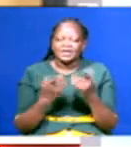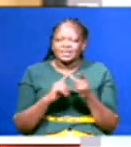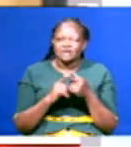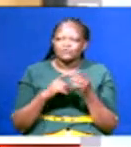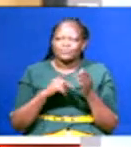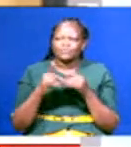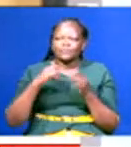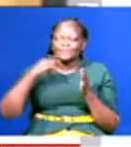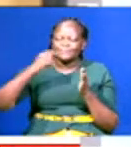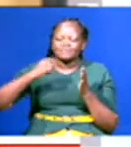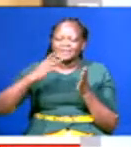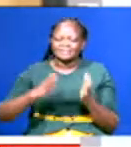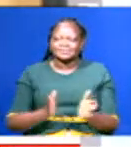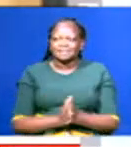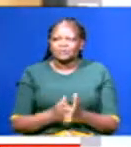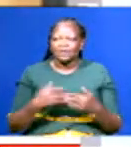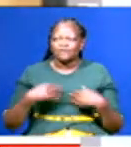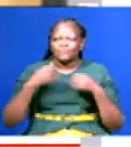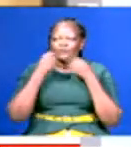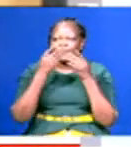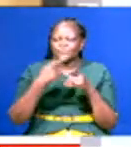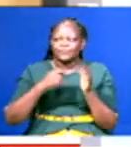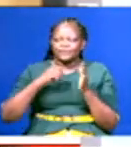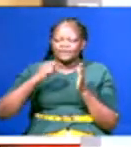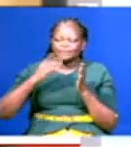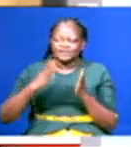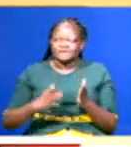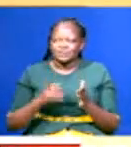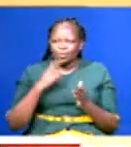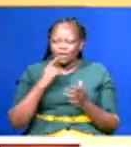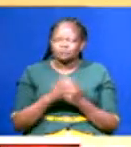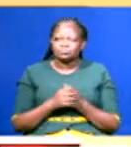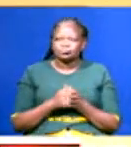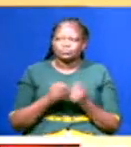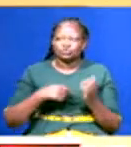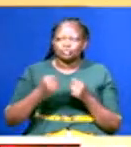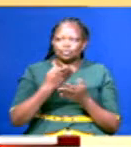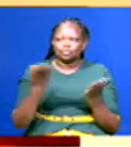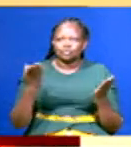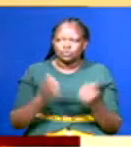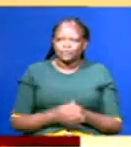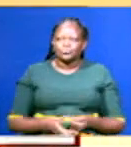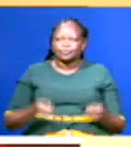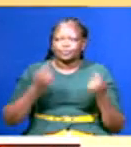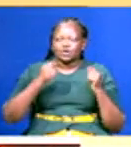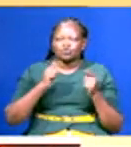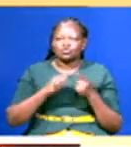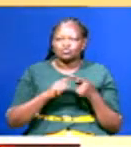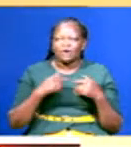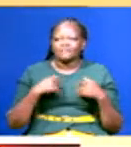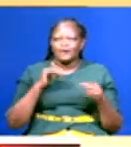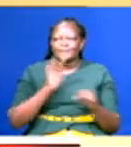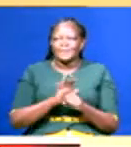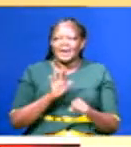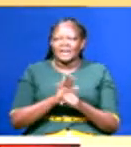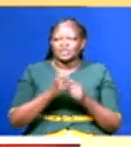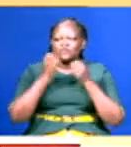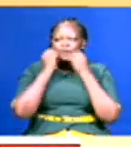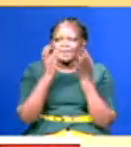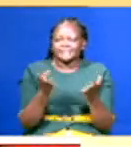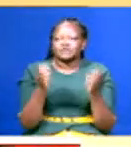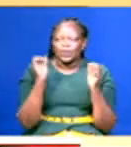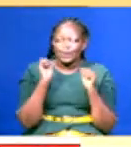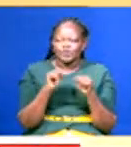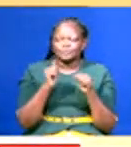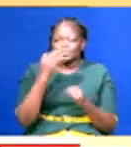manufacturer and you have got information from the manufacturer who has sold it to you. We are trying to avail as much information as possible so